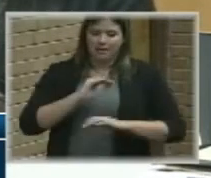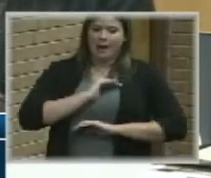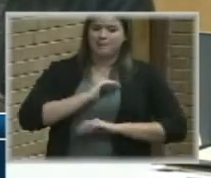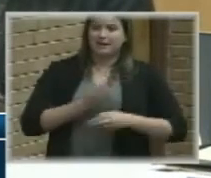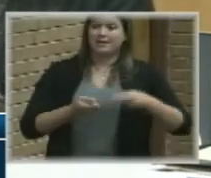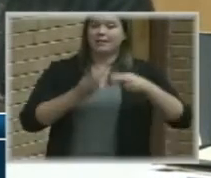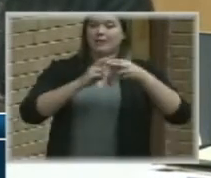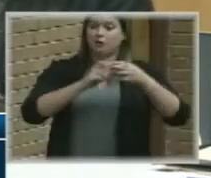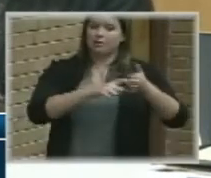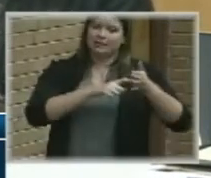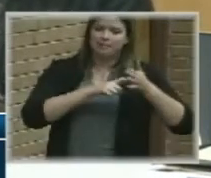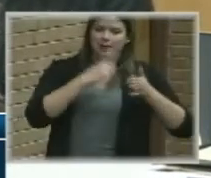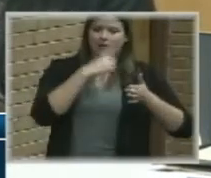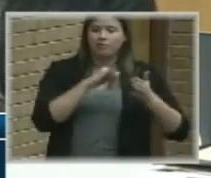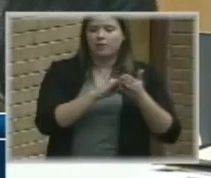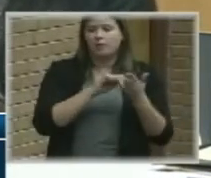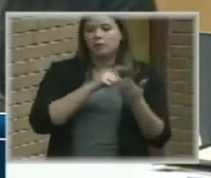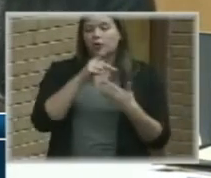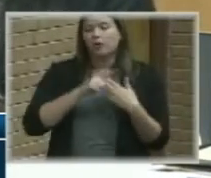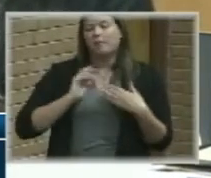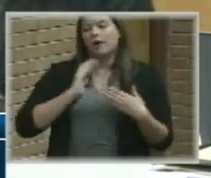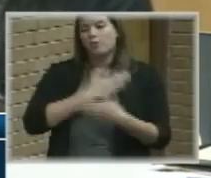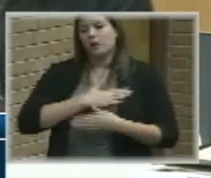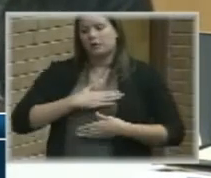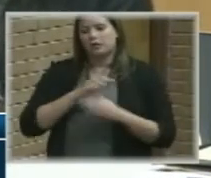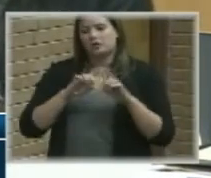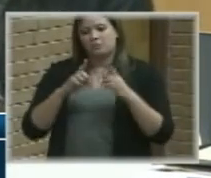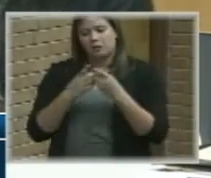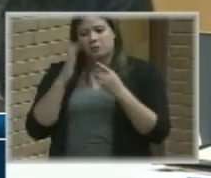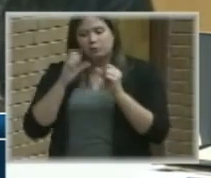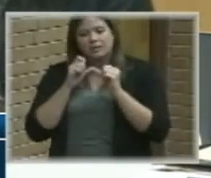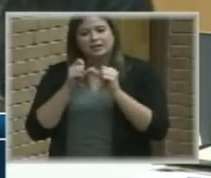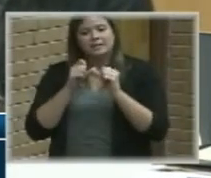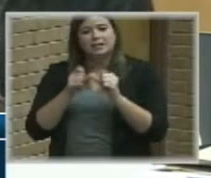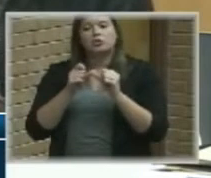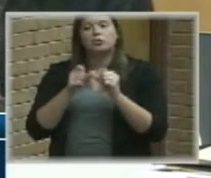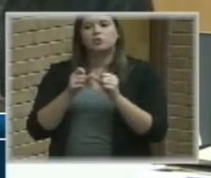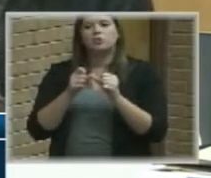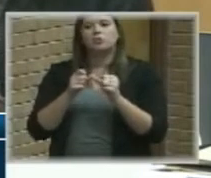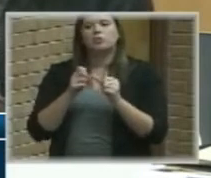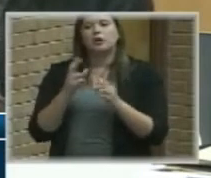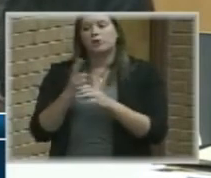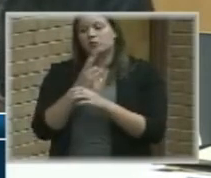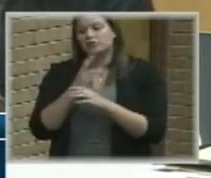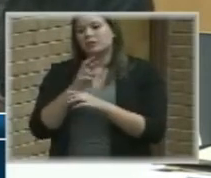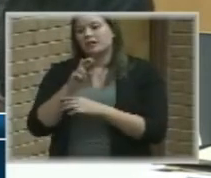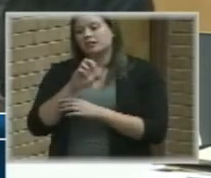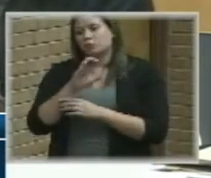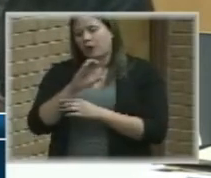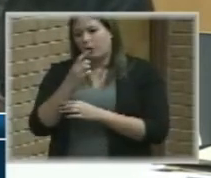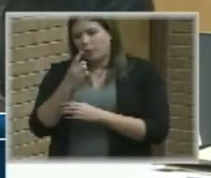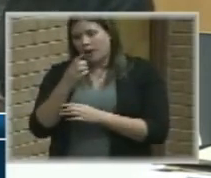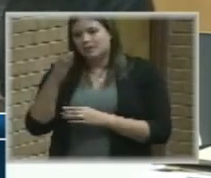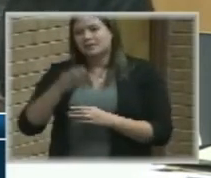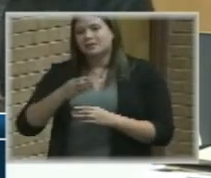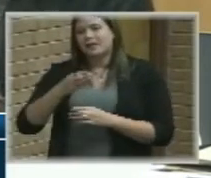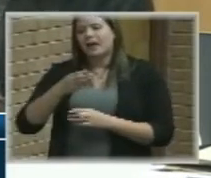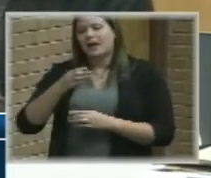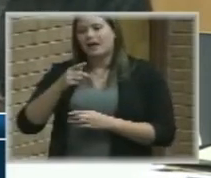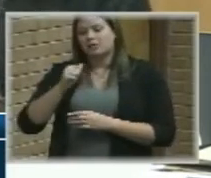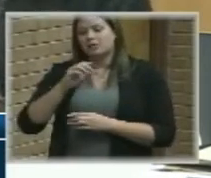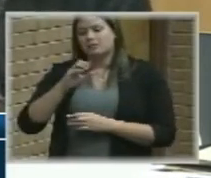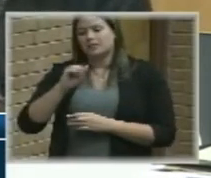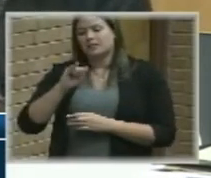program. Our recreation department will continue to utilize Rec One / Civic Plus as its